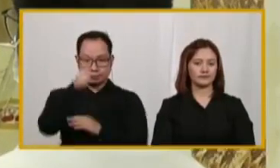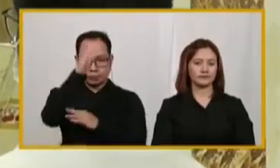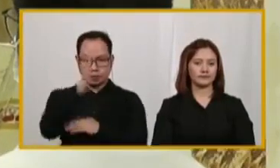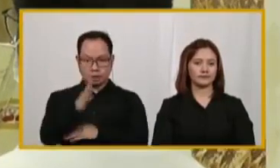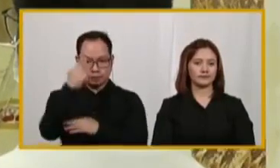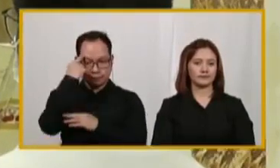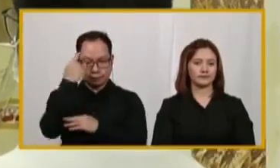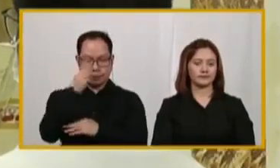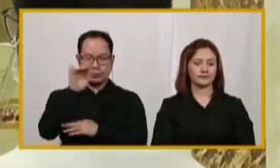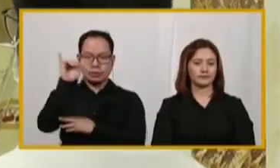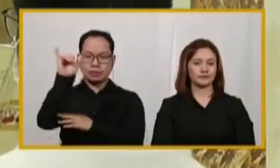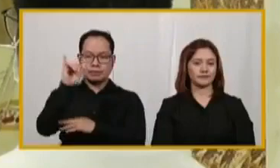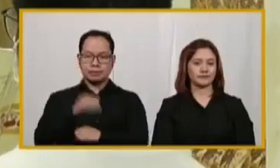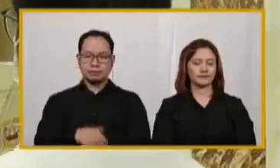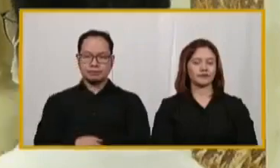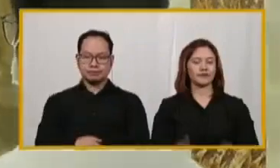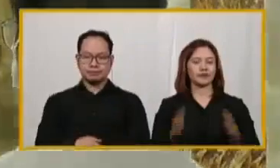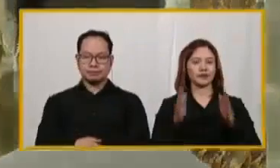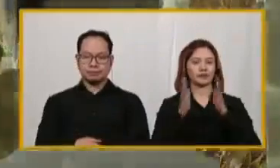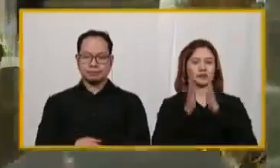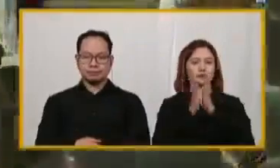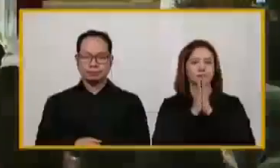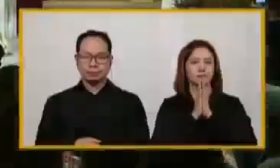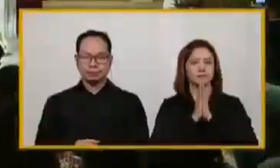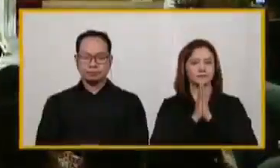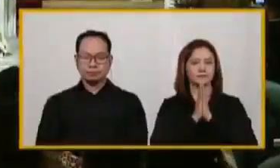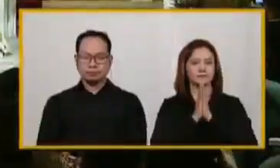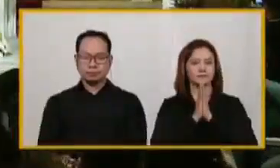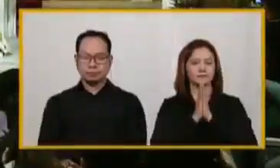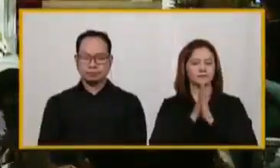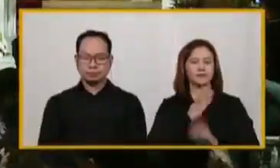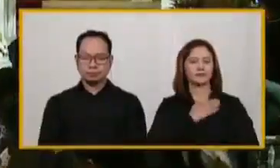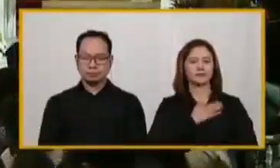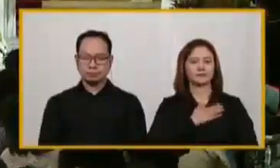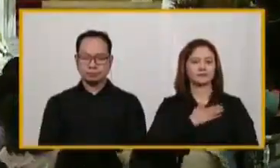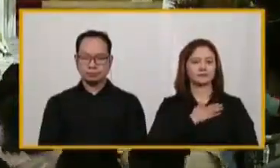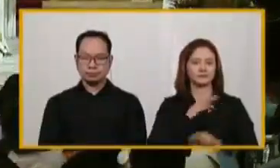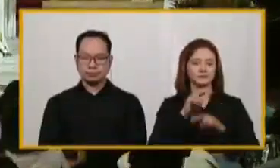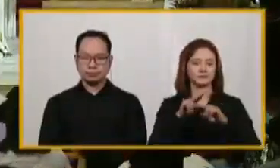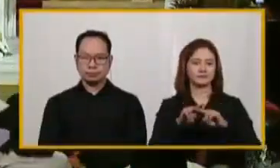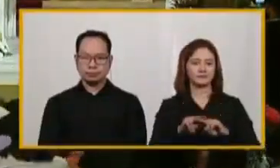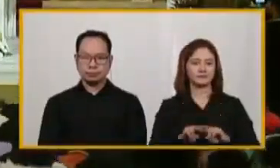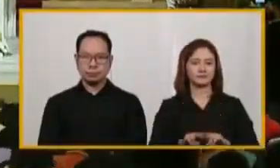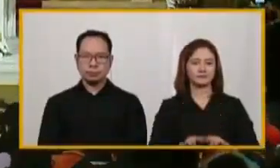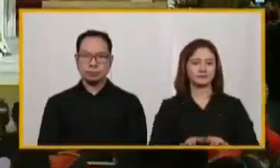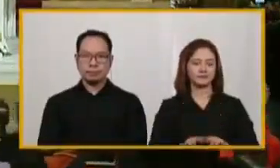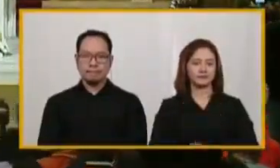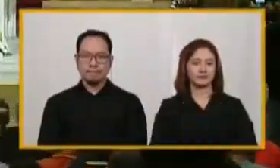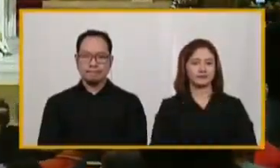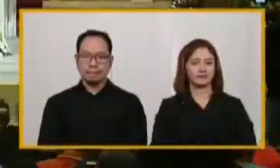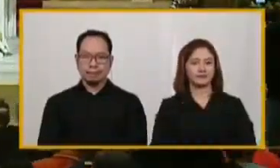God, forever and ever. Amen. Please be seated.